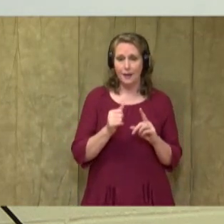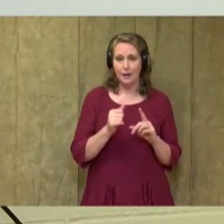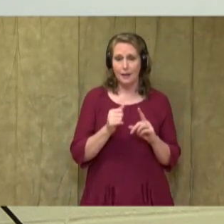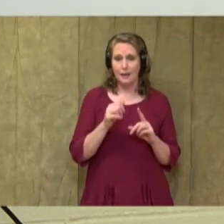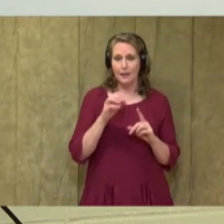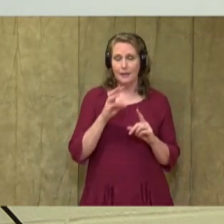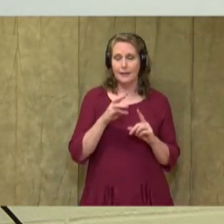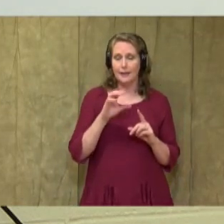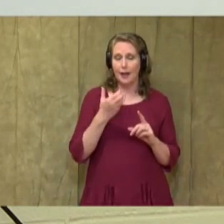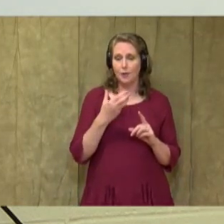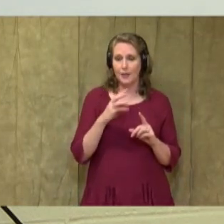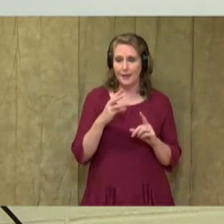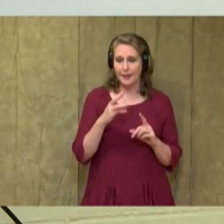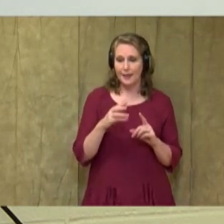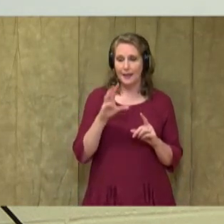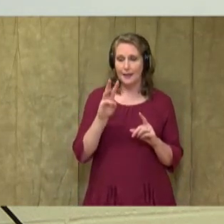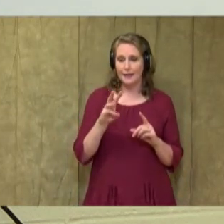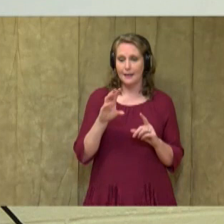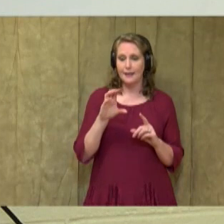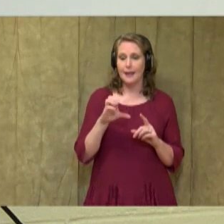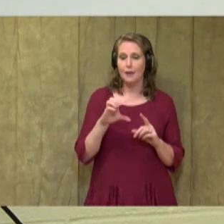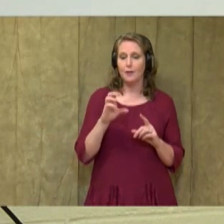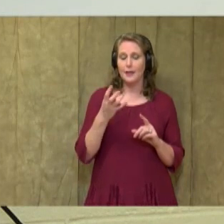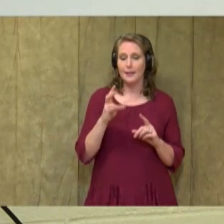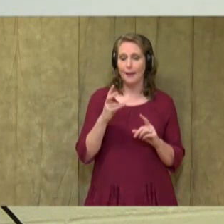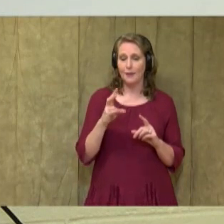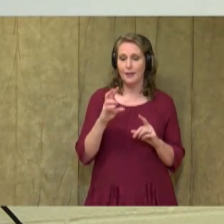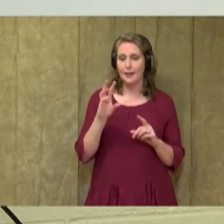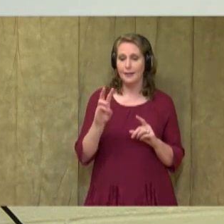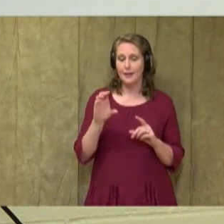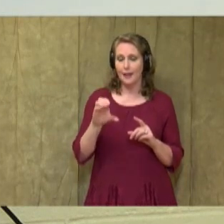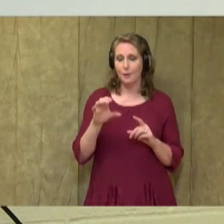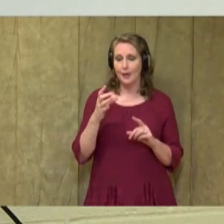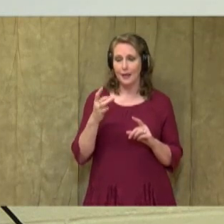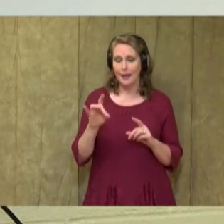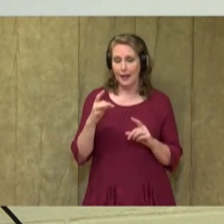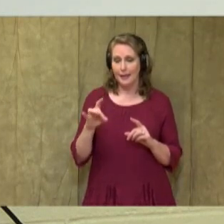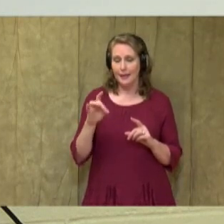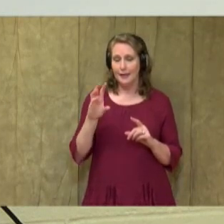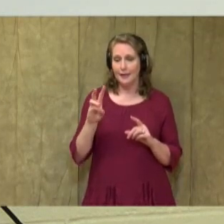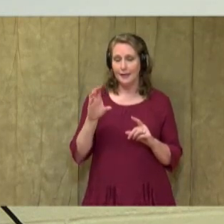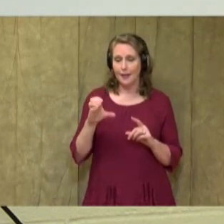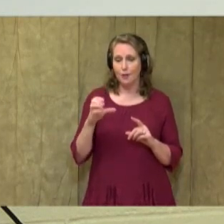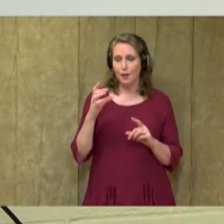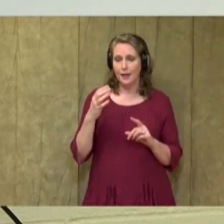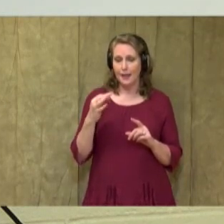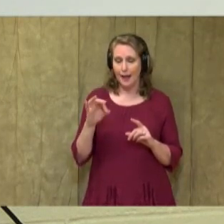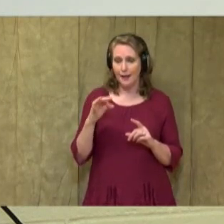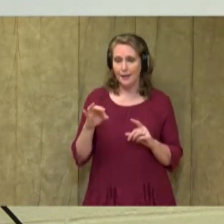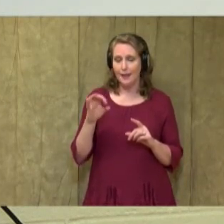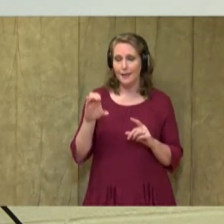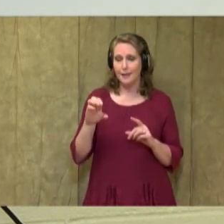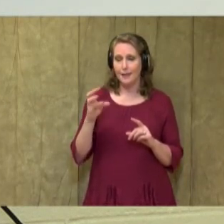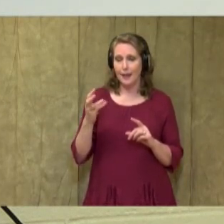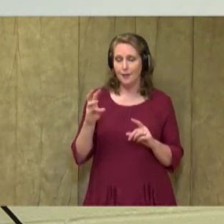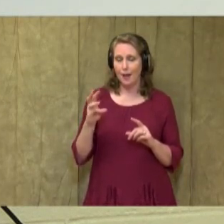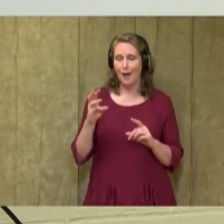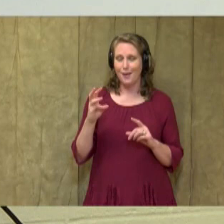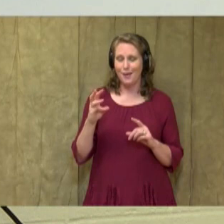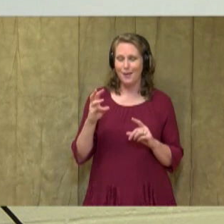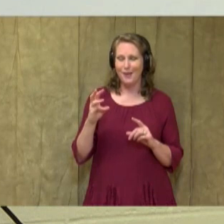up. 617, 618, 619, 620, 621,